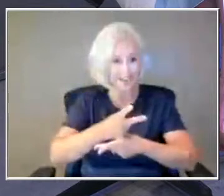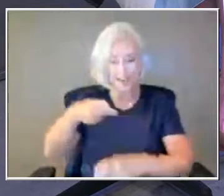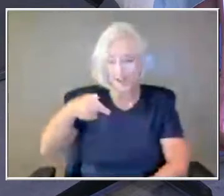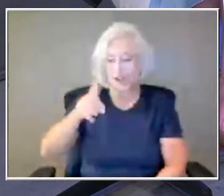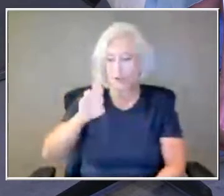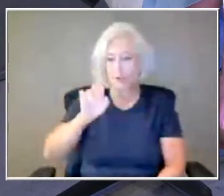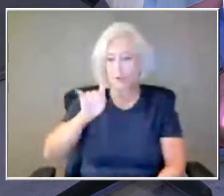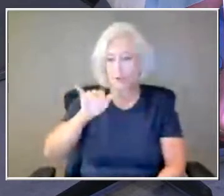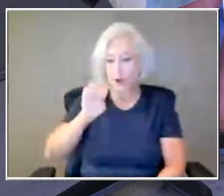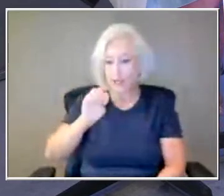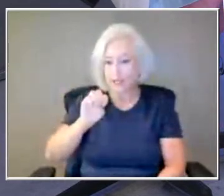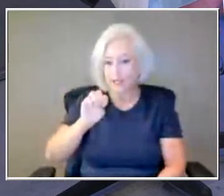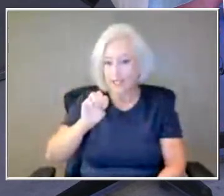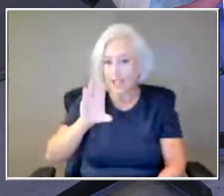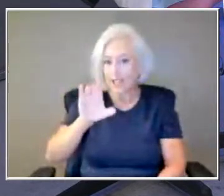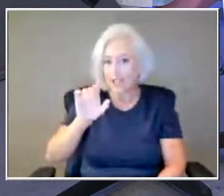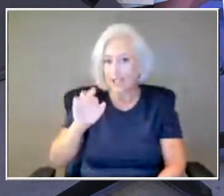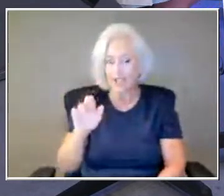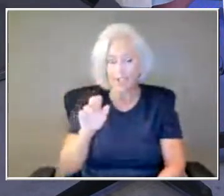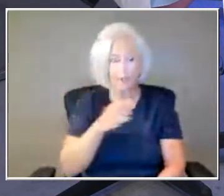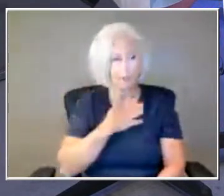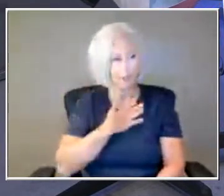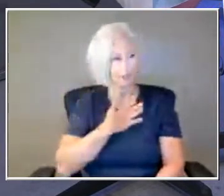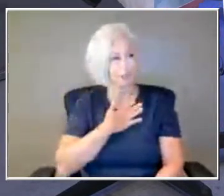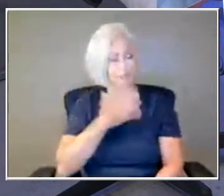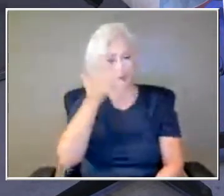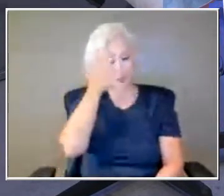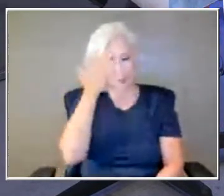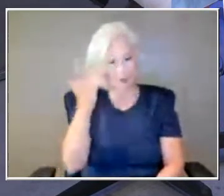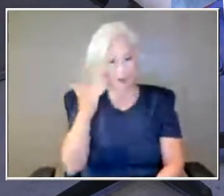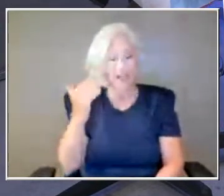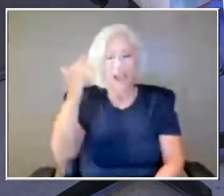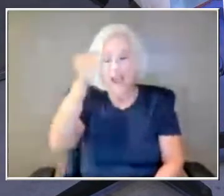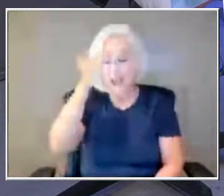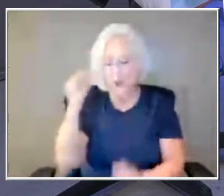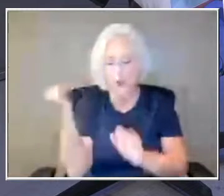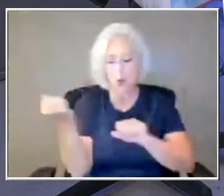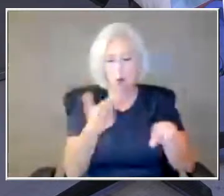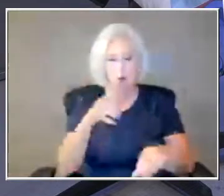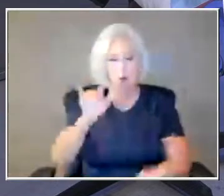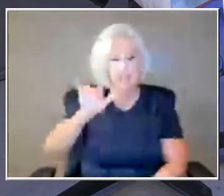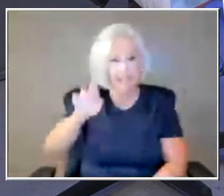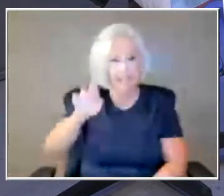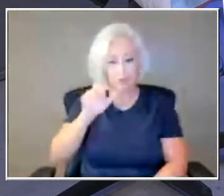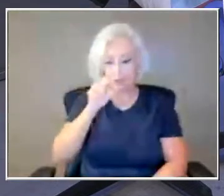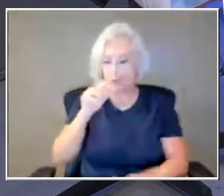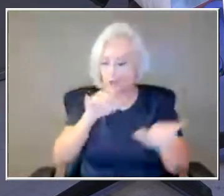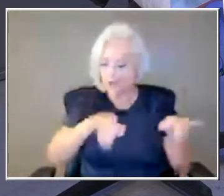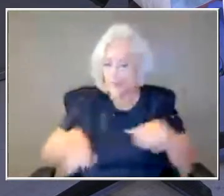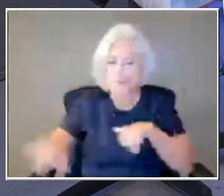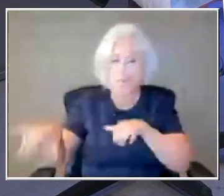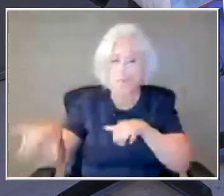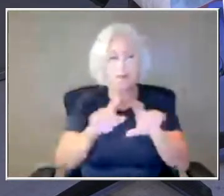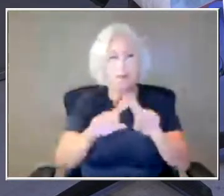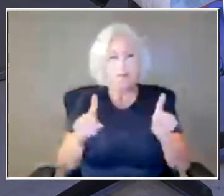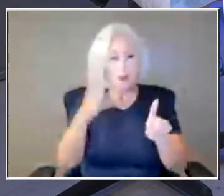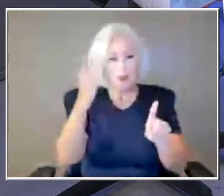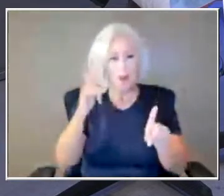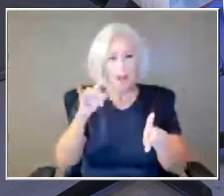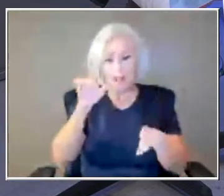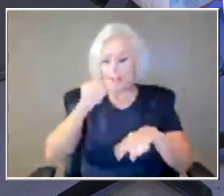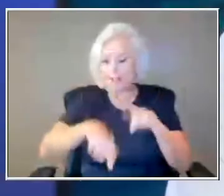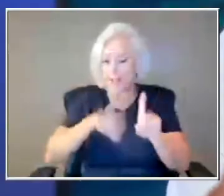is, why? I mean, I know all cancer cells aren't created equal, but why can't it go in and attack other bad cells? So basically,